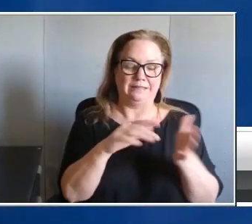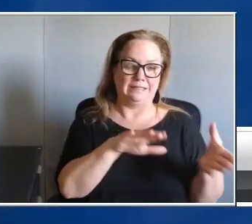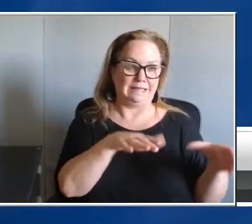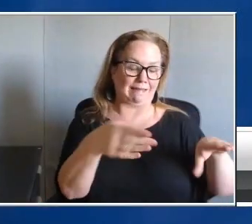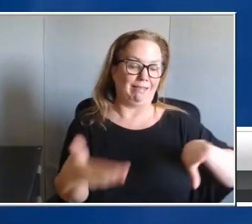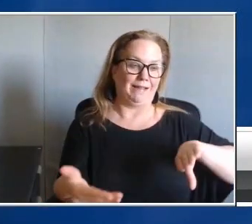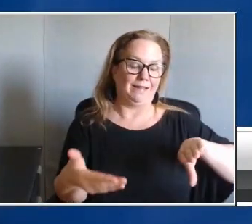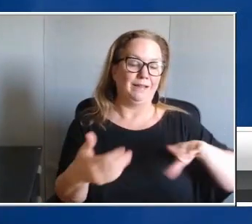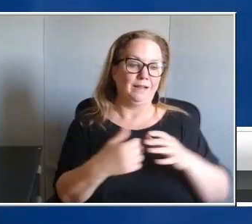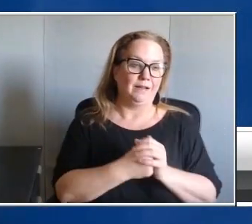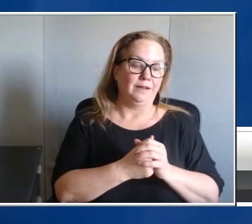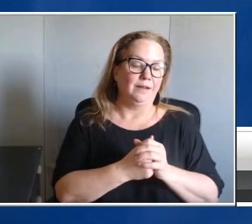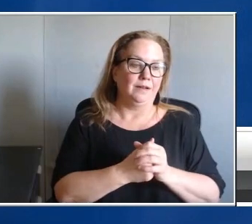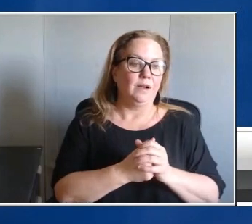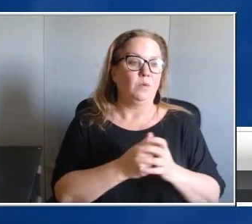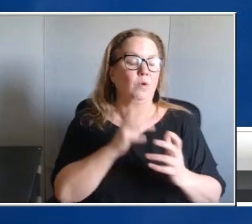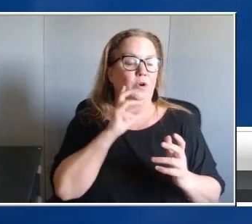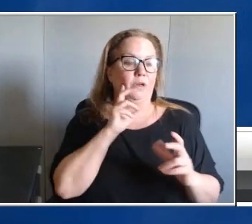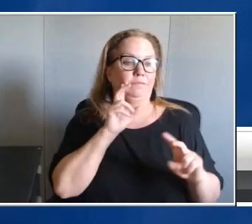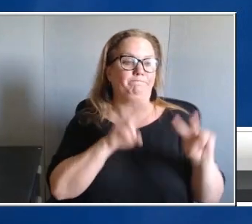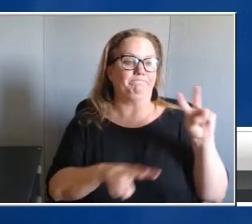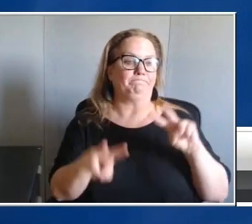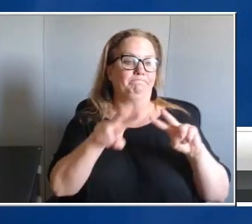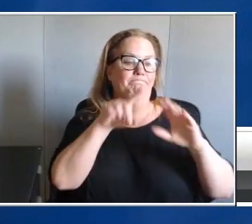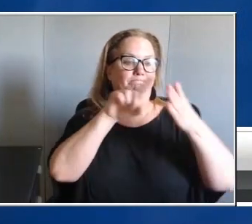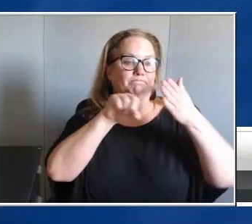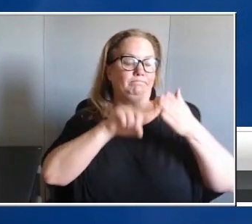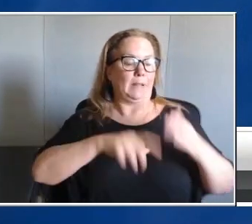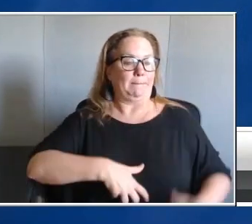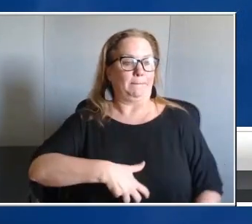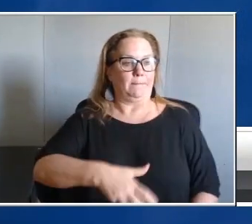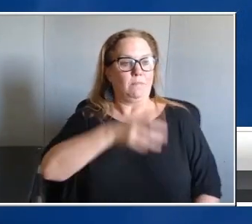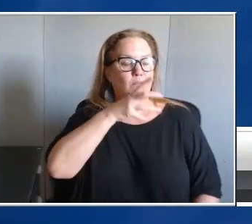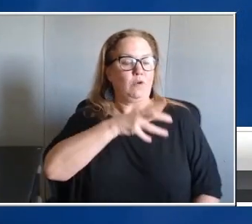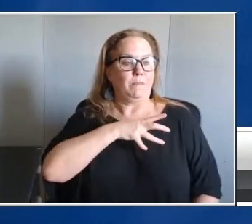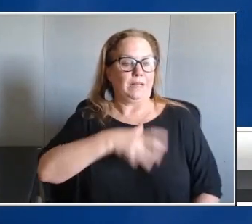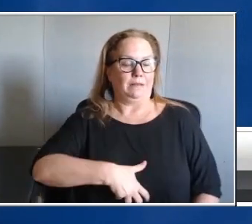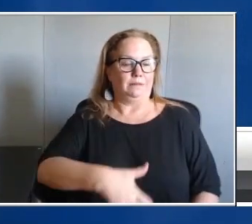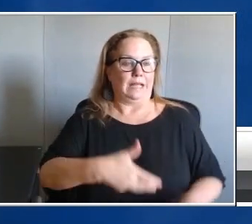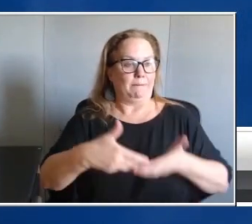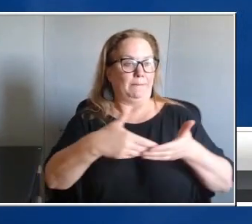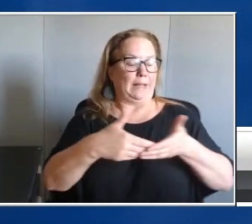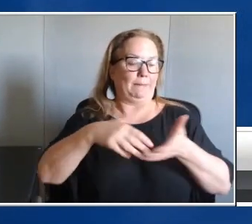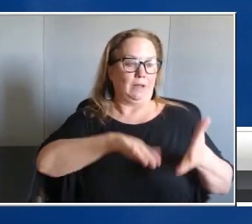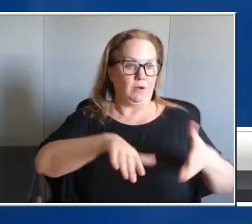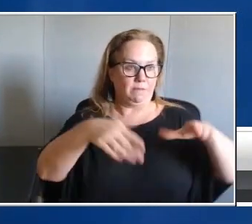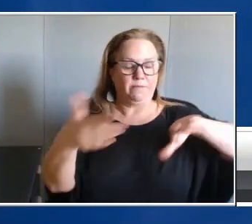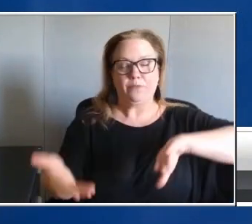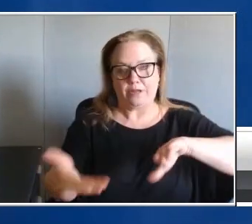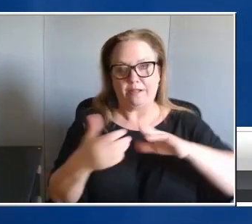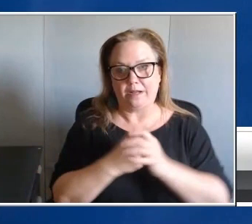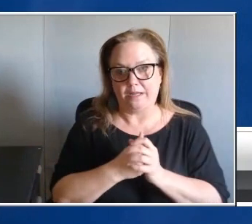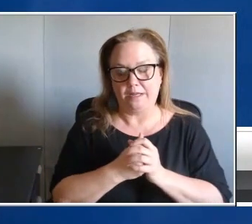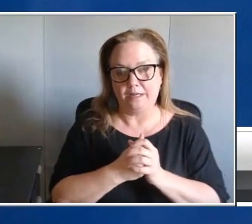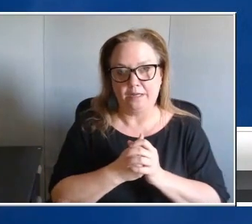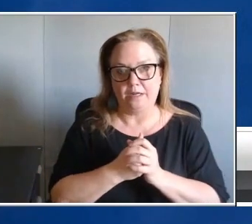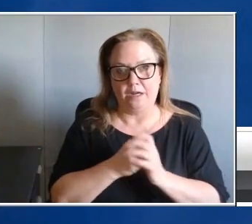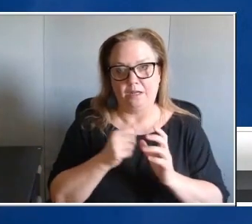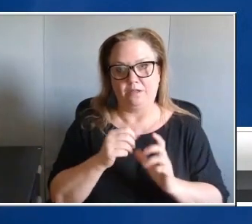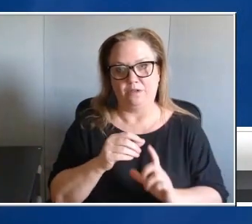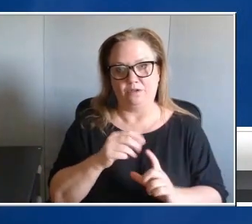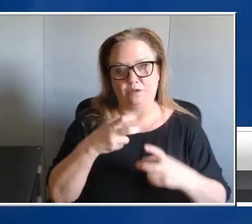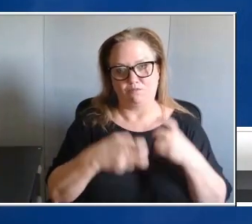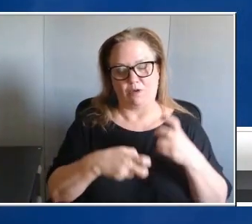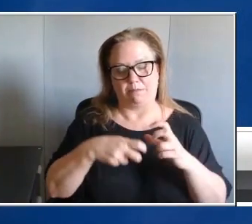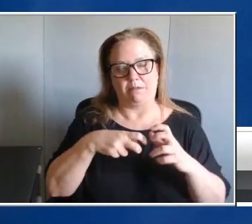today, we're going to explore America's problems of maternal and infant mortality. There are especially problems around this rooted,